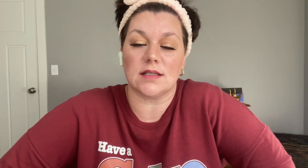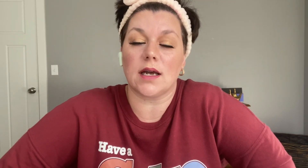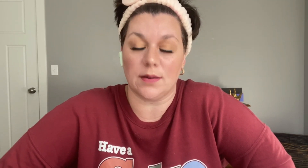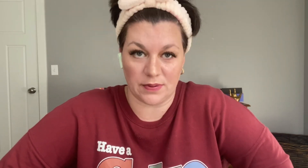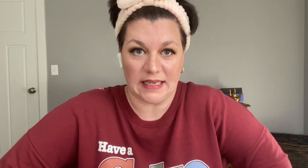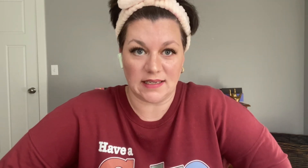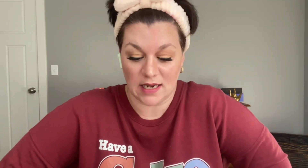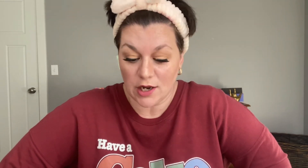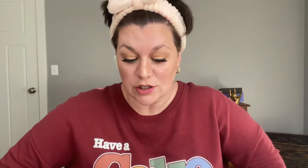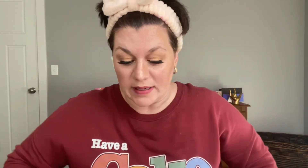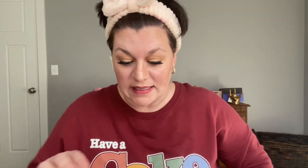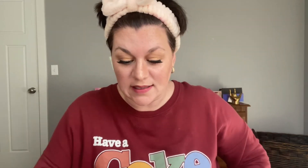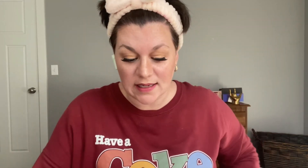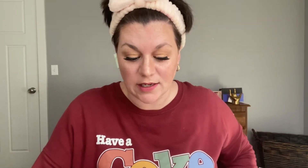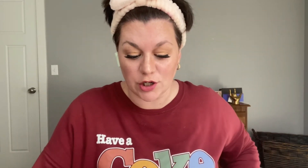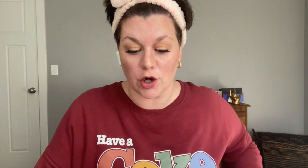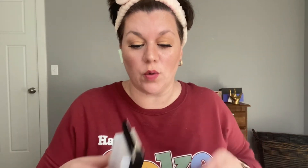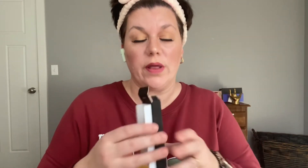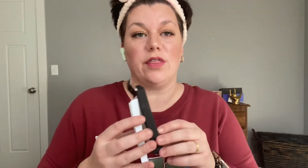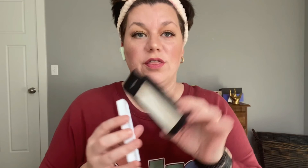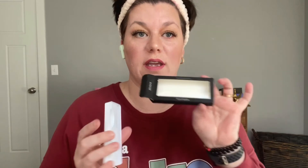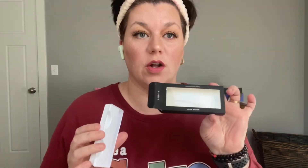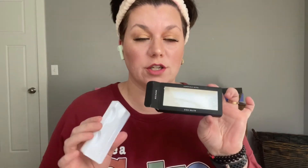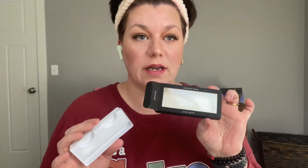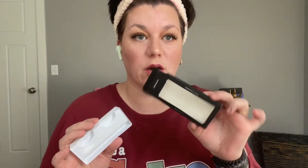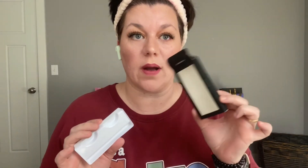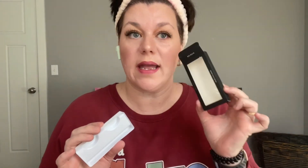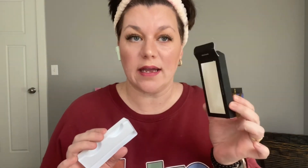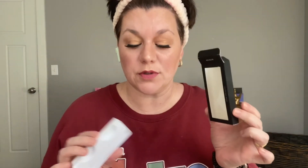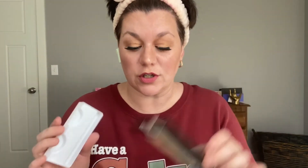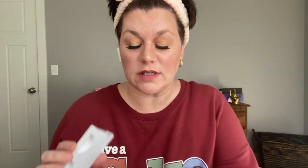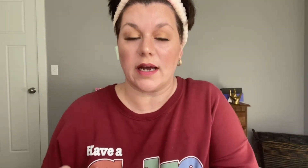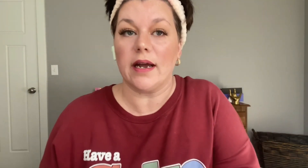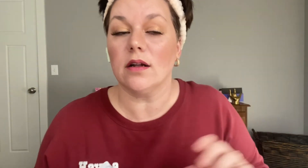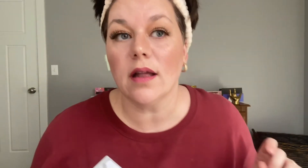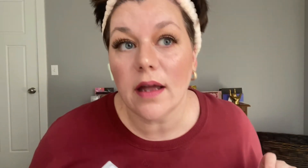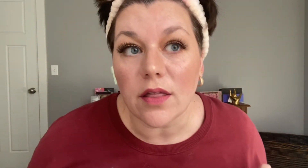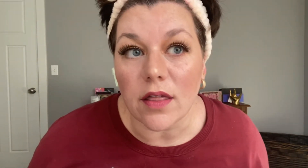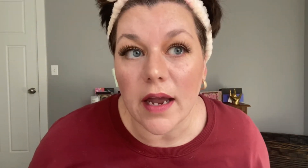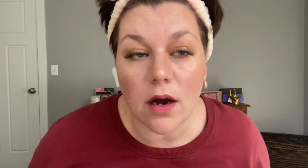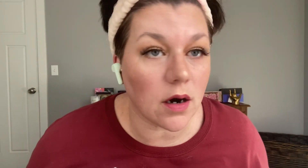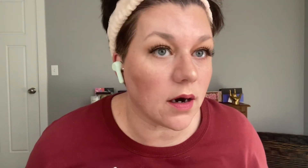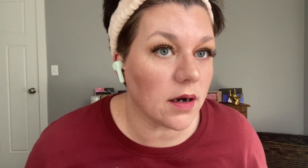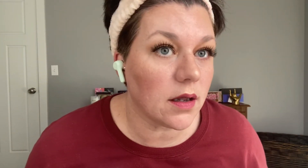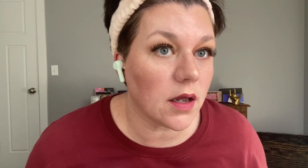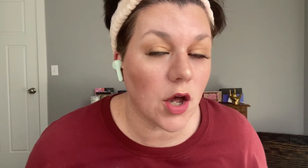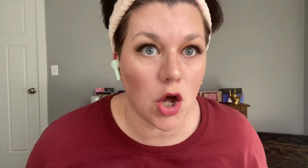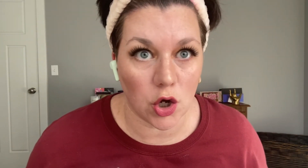is complete. So I did decide to go with the Alter Ego hipster style. They